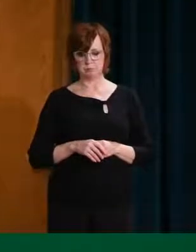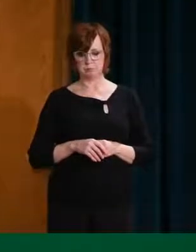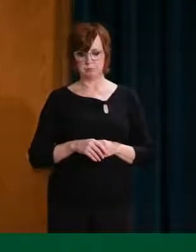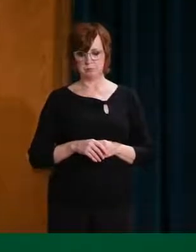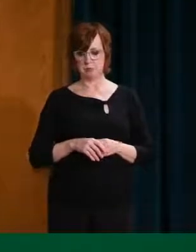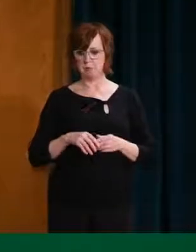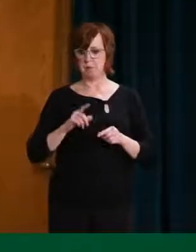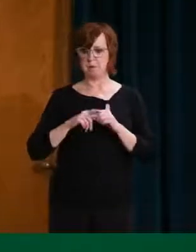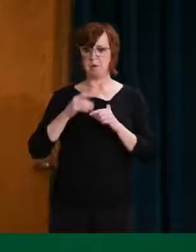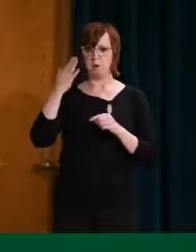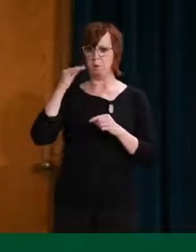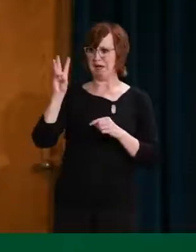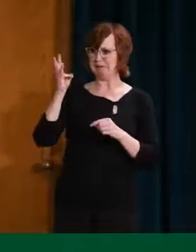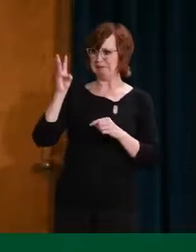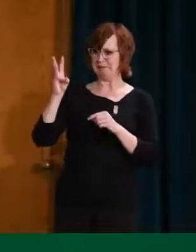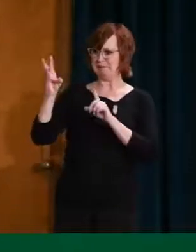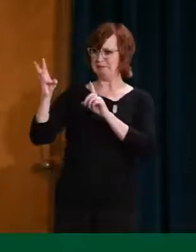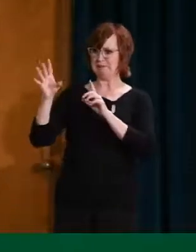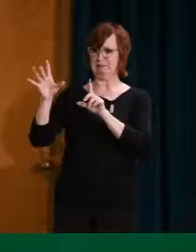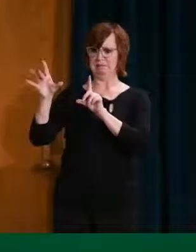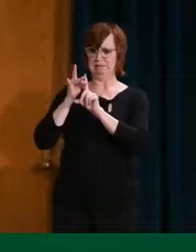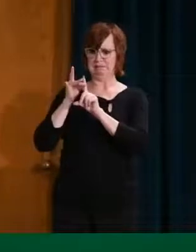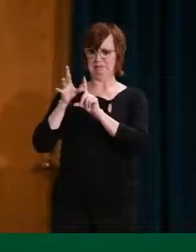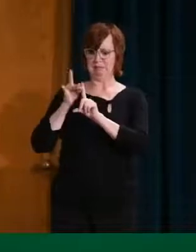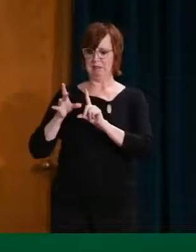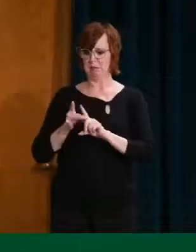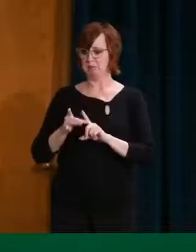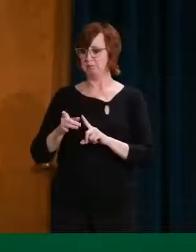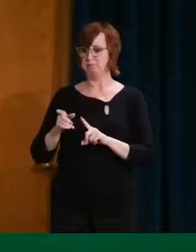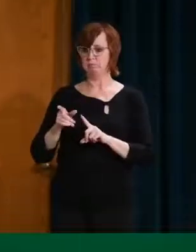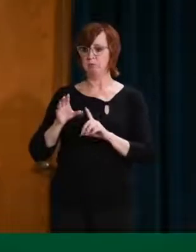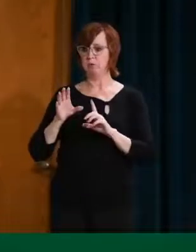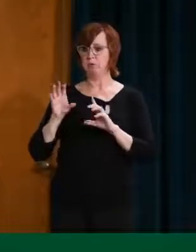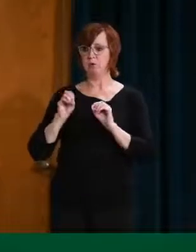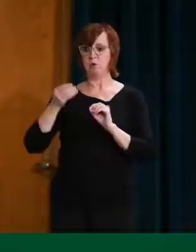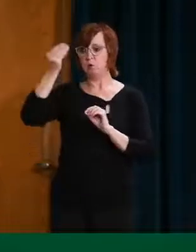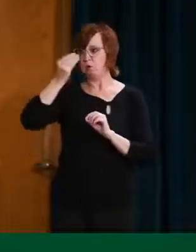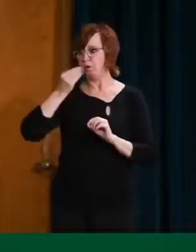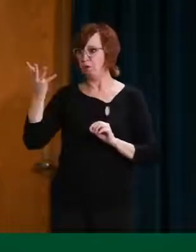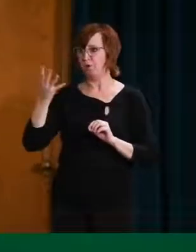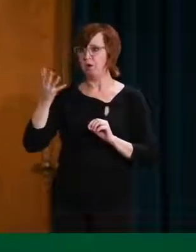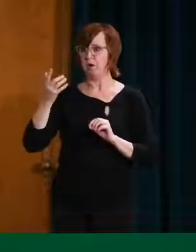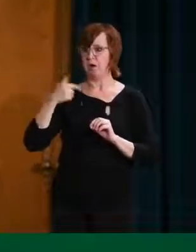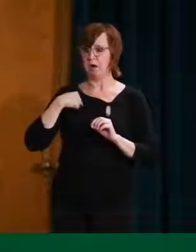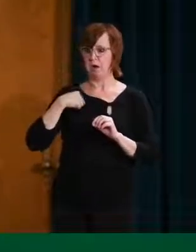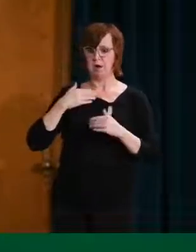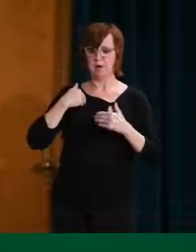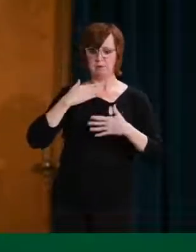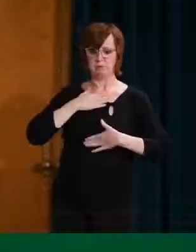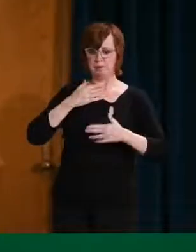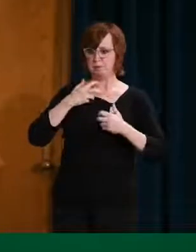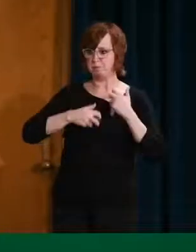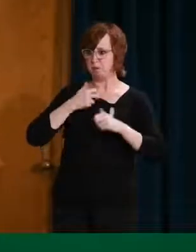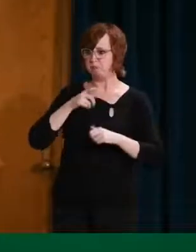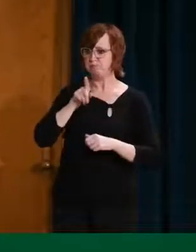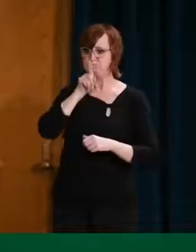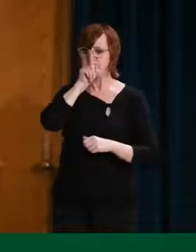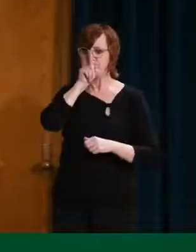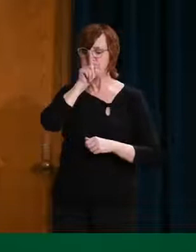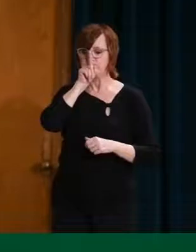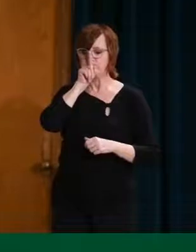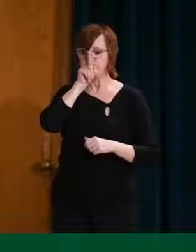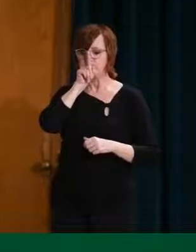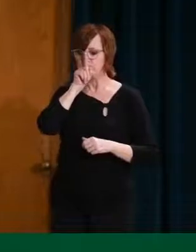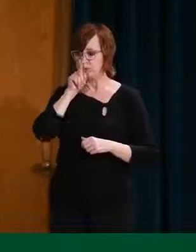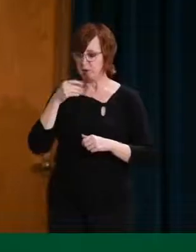symptoms and appropriate PPE. There wasn't that opportunity to use appropriate PPE. And I think this is a reminder for all